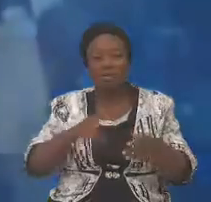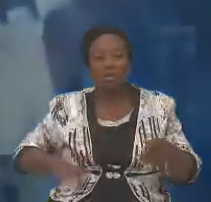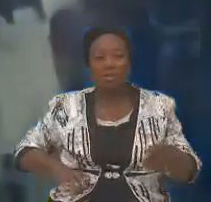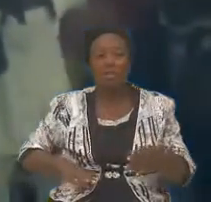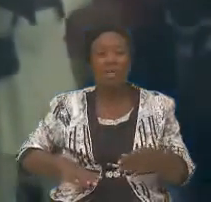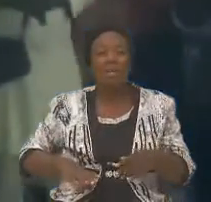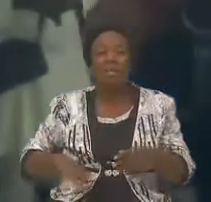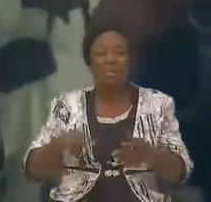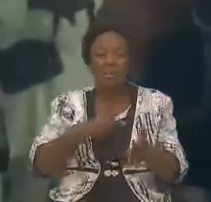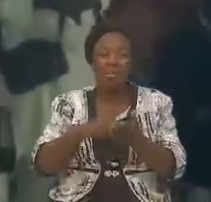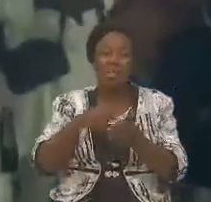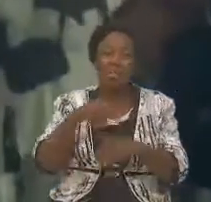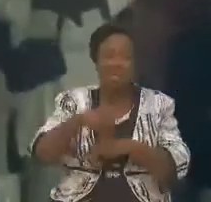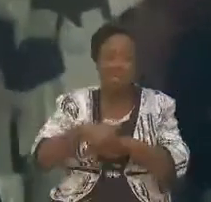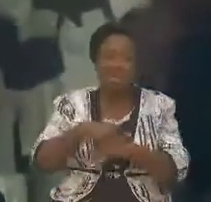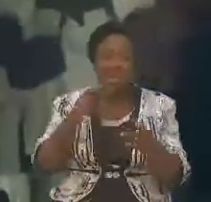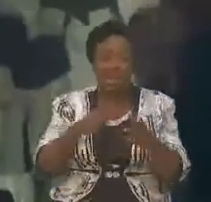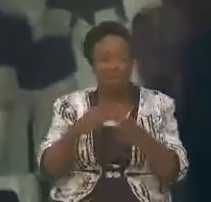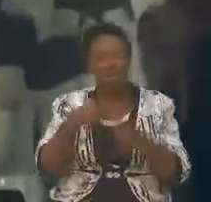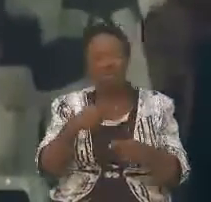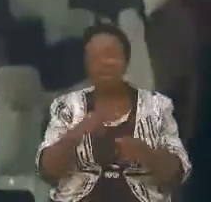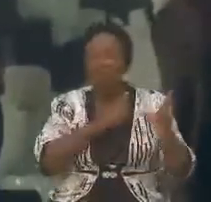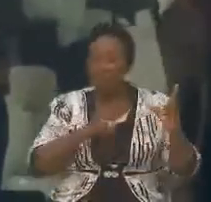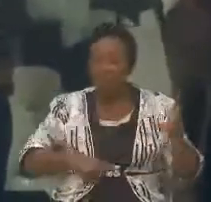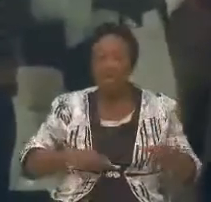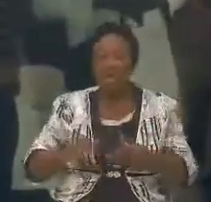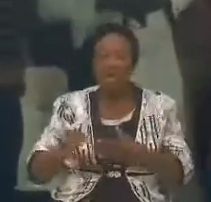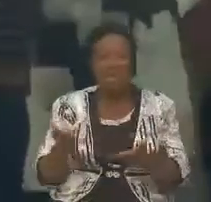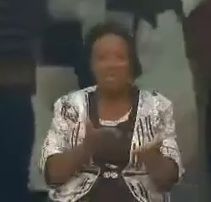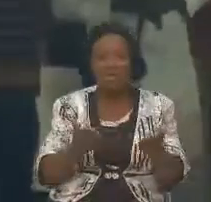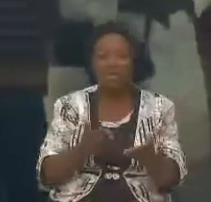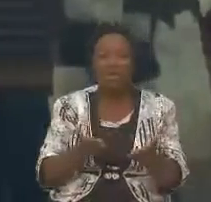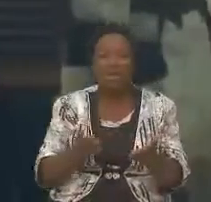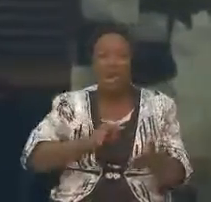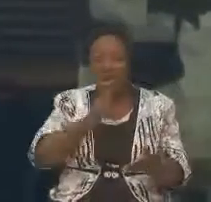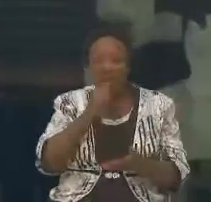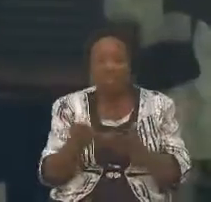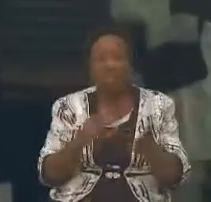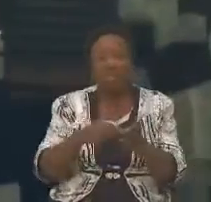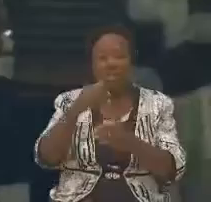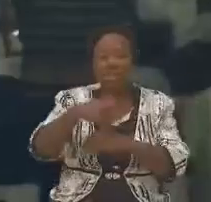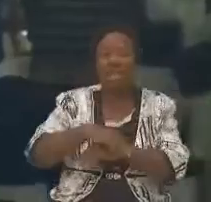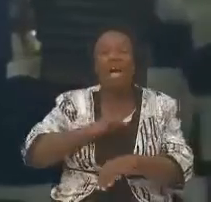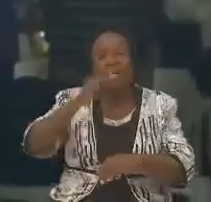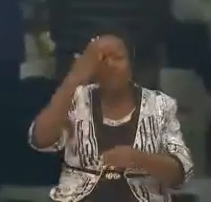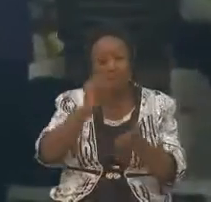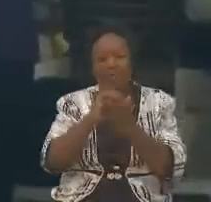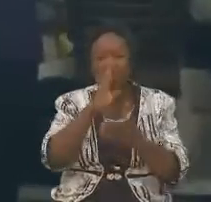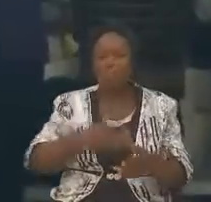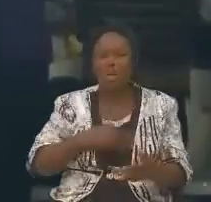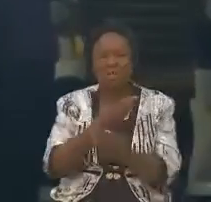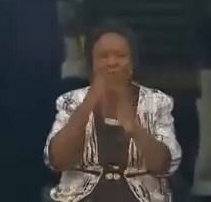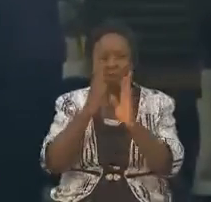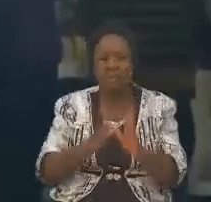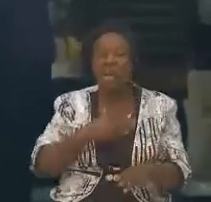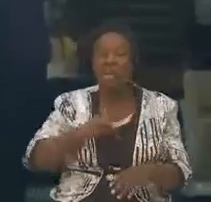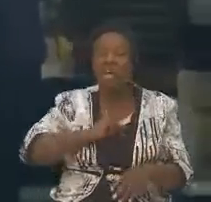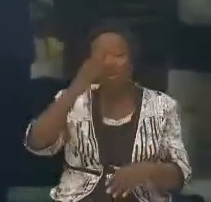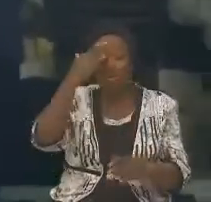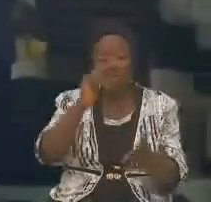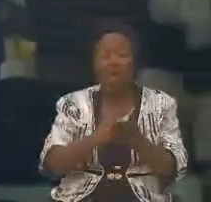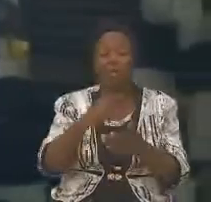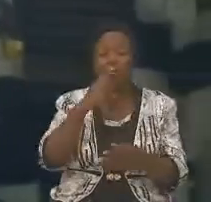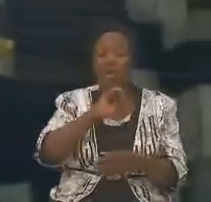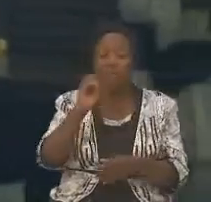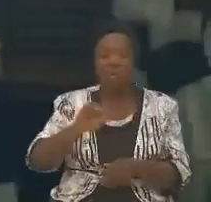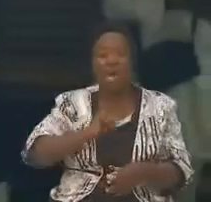then anywhere you are, to the right, to the left, at the center, as you raise up your hand, you surrender unto the Lord. And say,